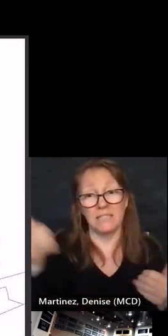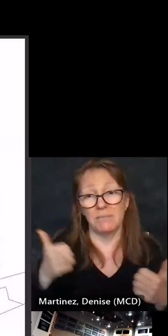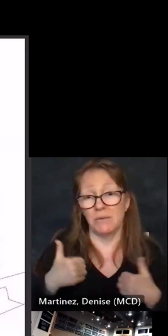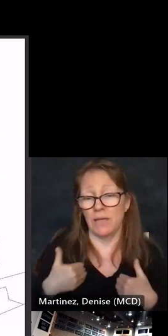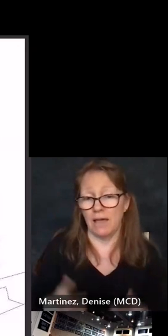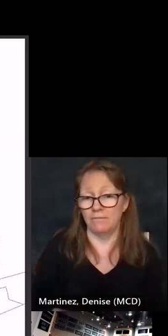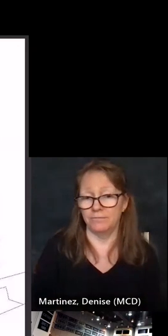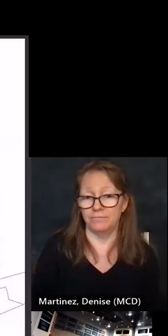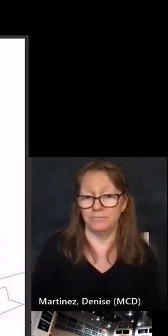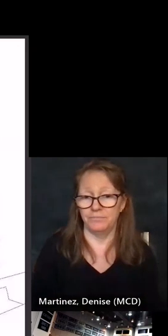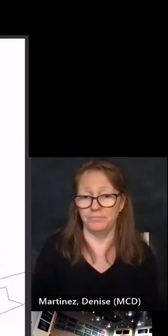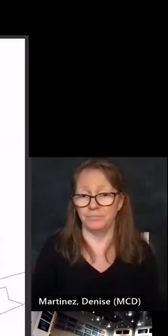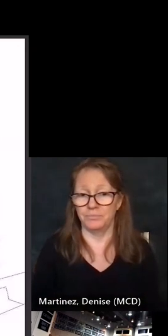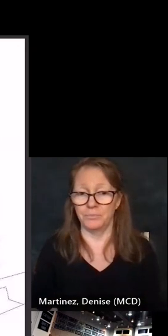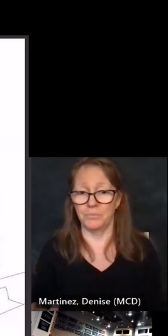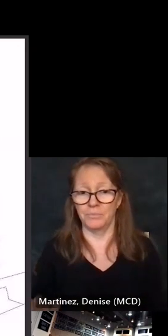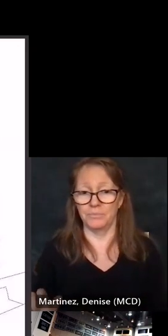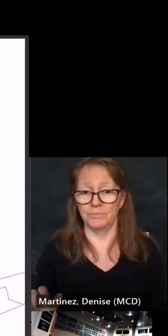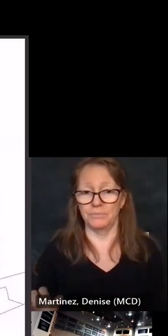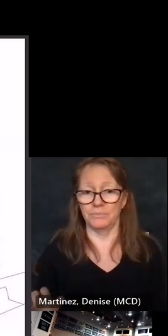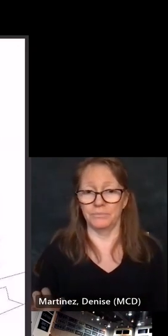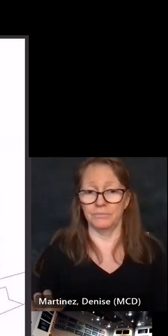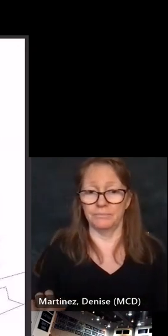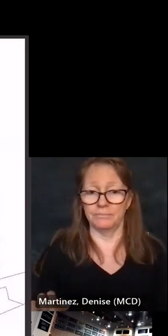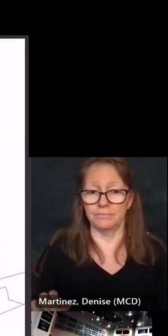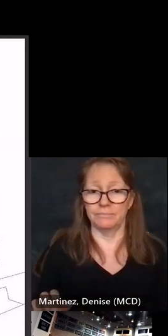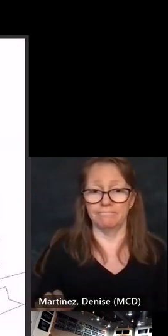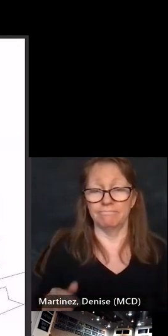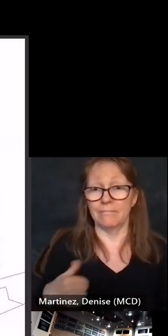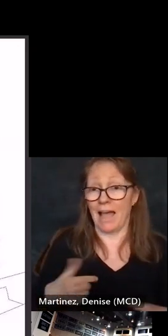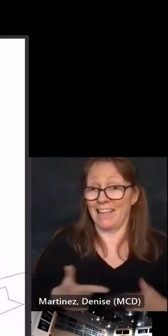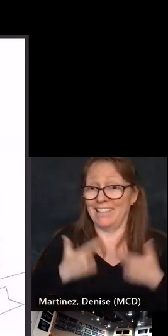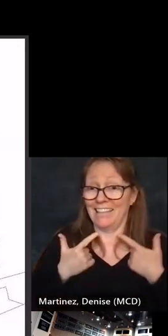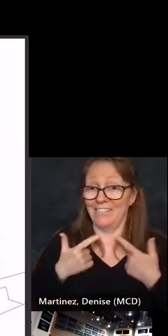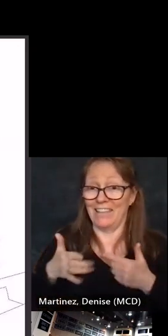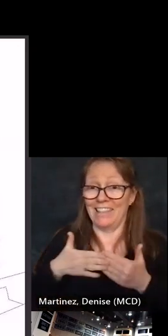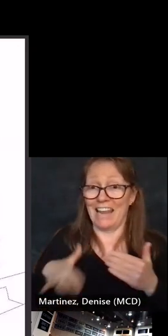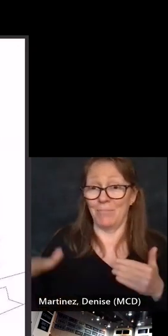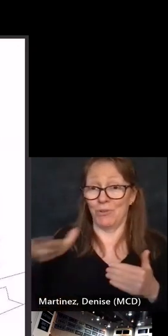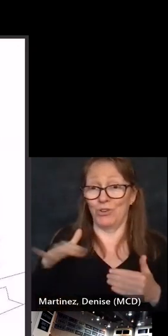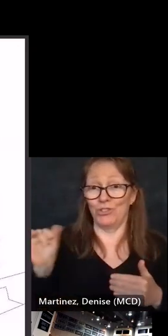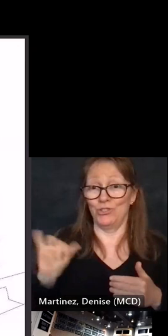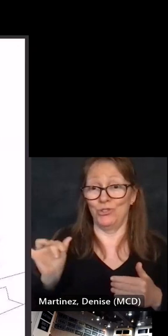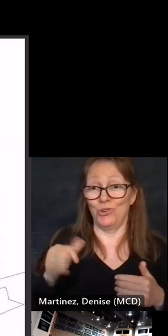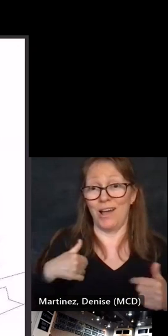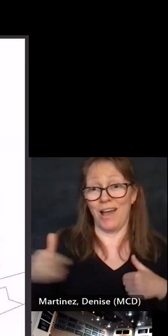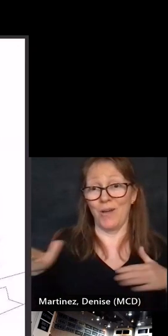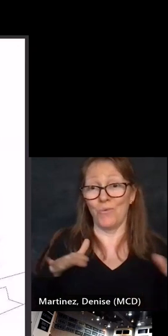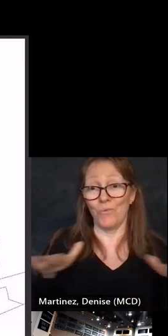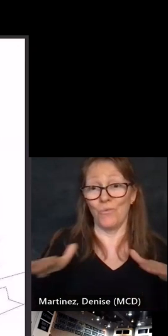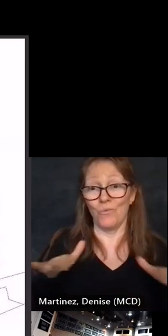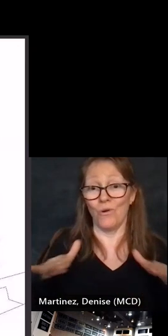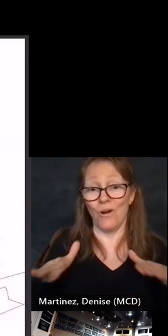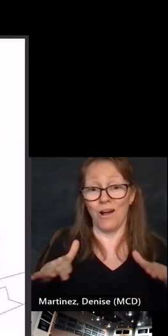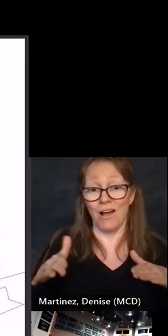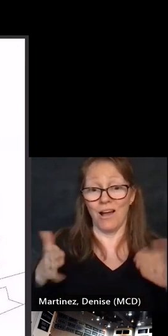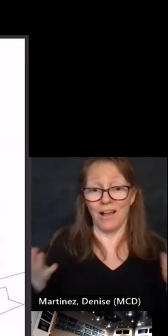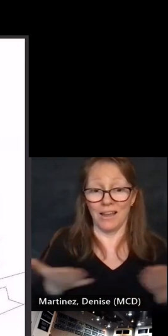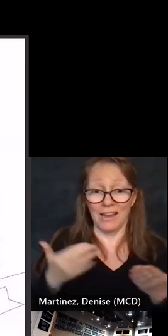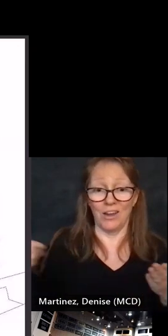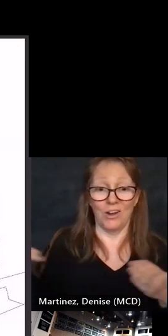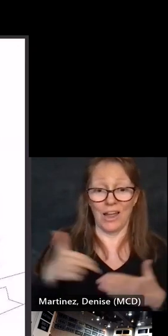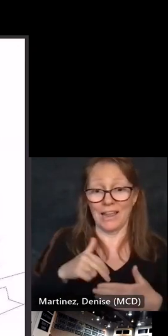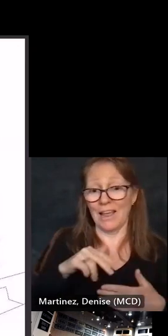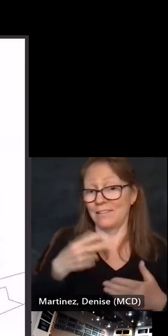now. So I think that's, you know, and I live in the neighborhood too. Like, I walked here from Forest Hill Street, I took the 32 up